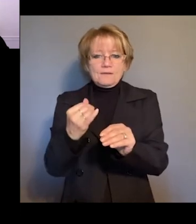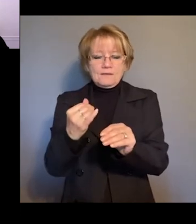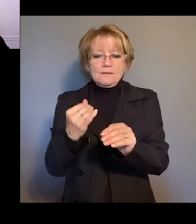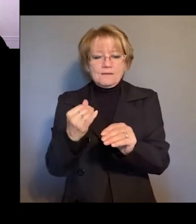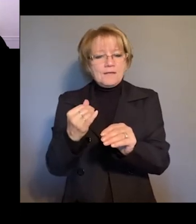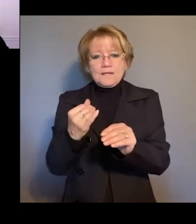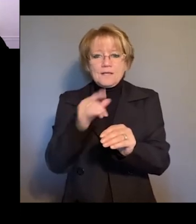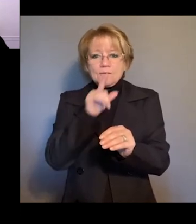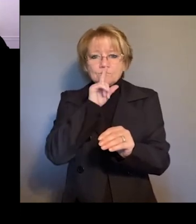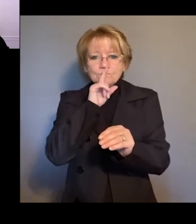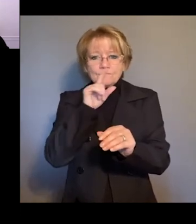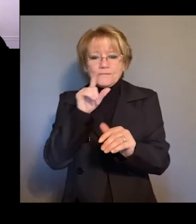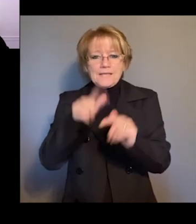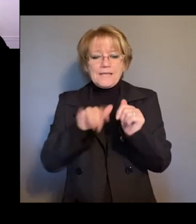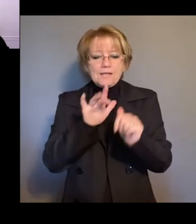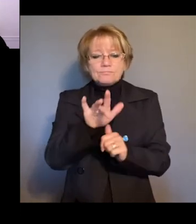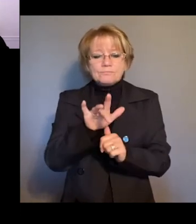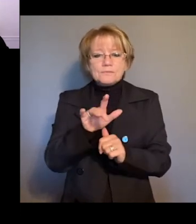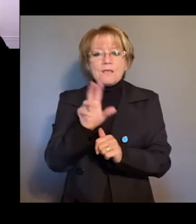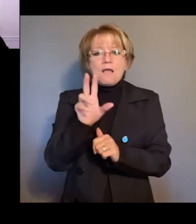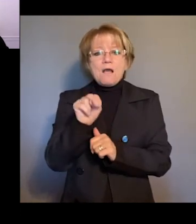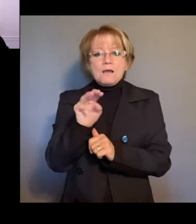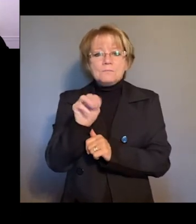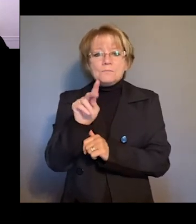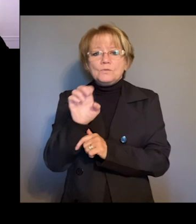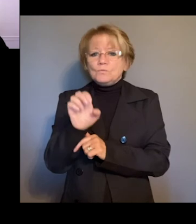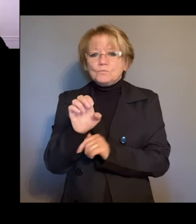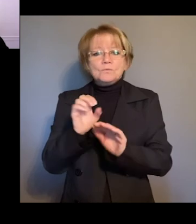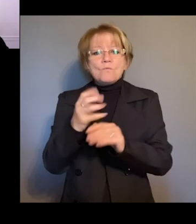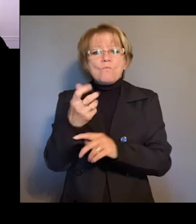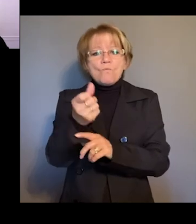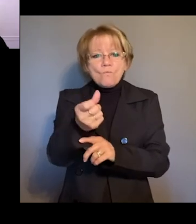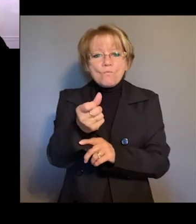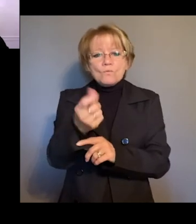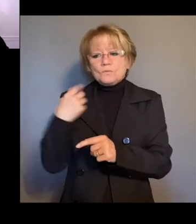we're not able to unmute, because we just want that to be very fluid. After